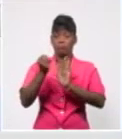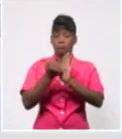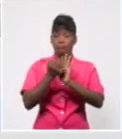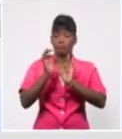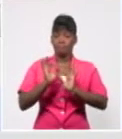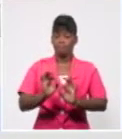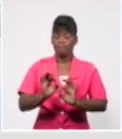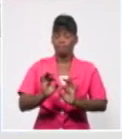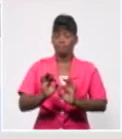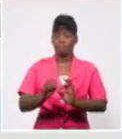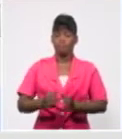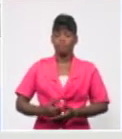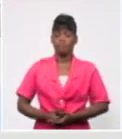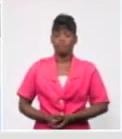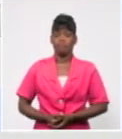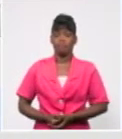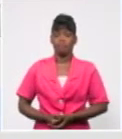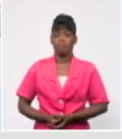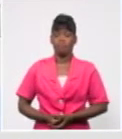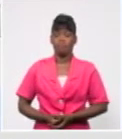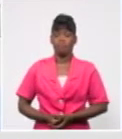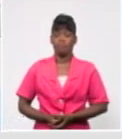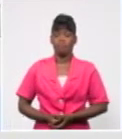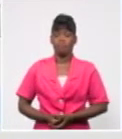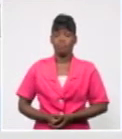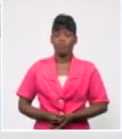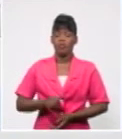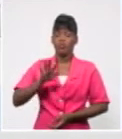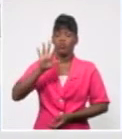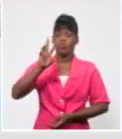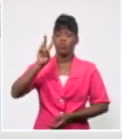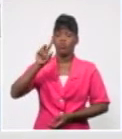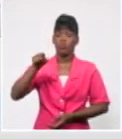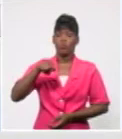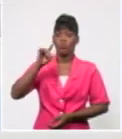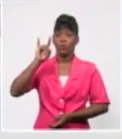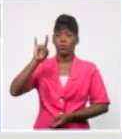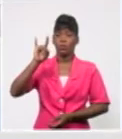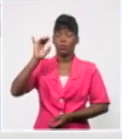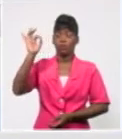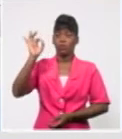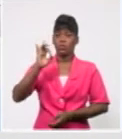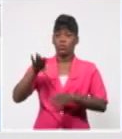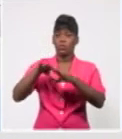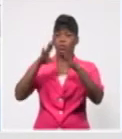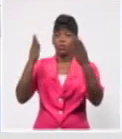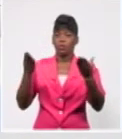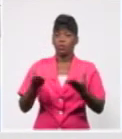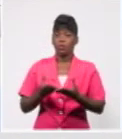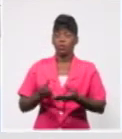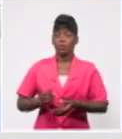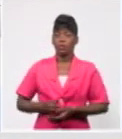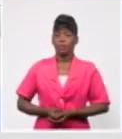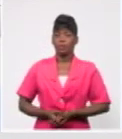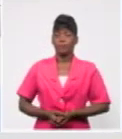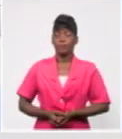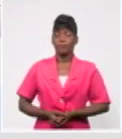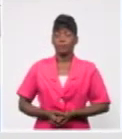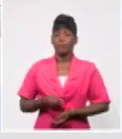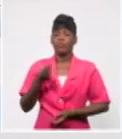13,635,382 infections, what represents the 52.9% of worldwide cases.